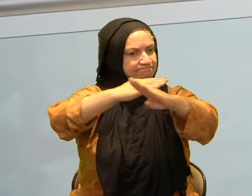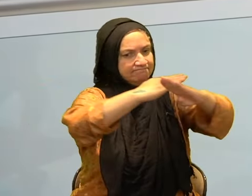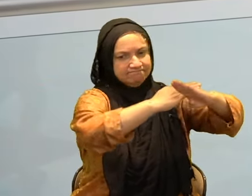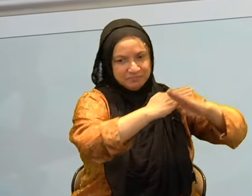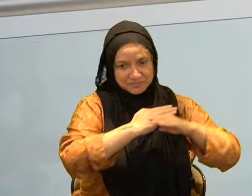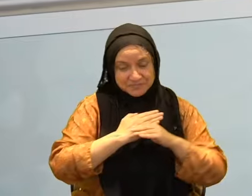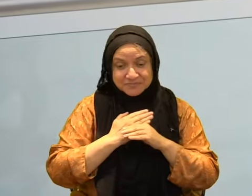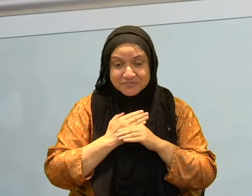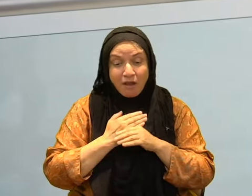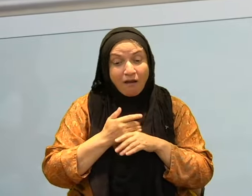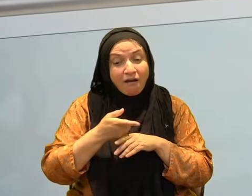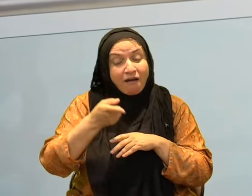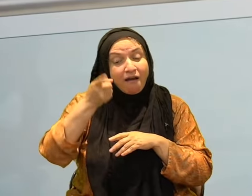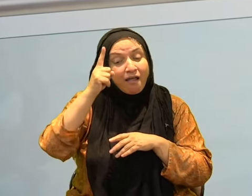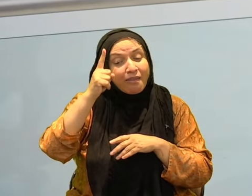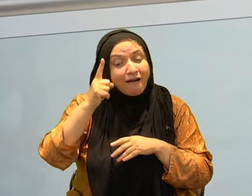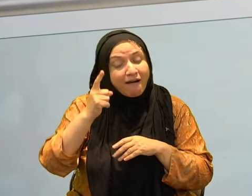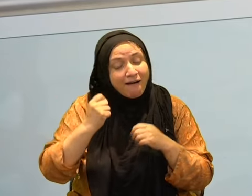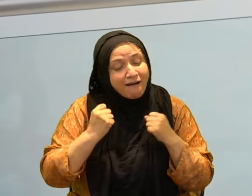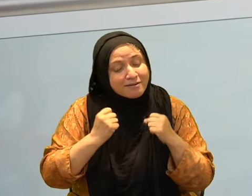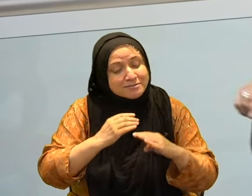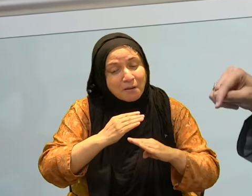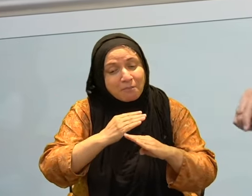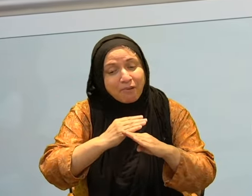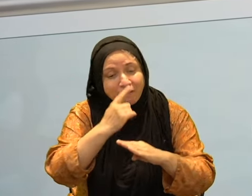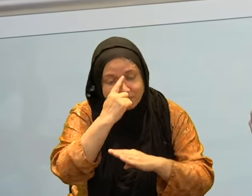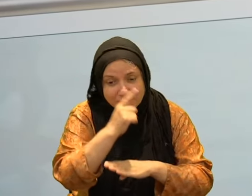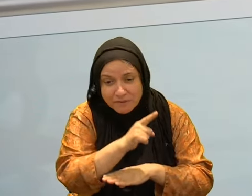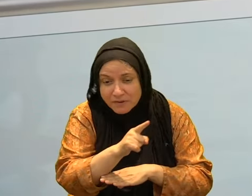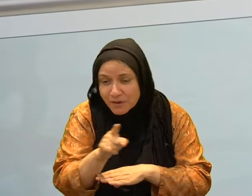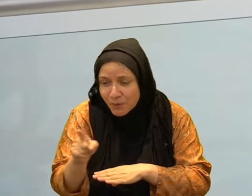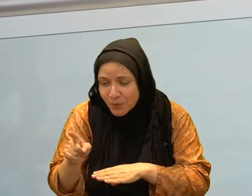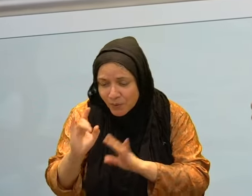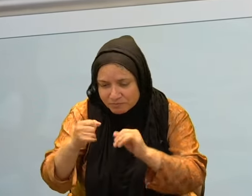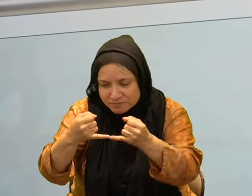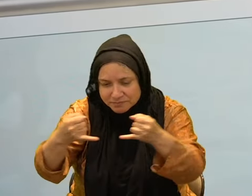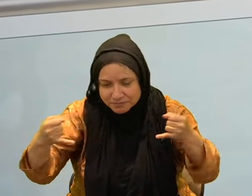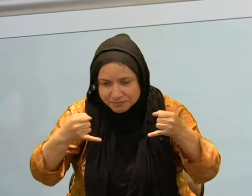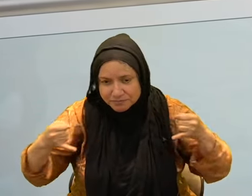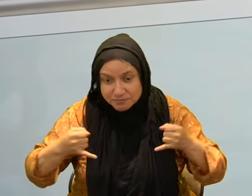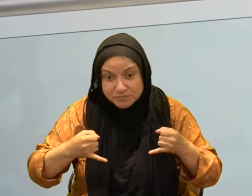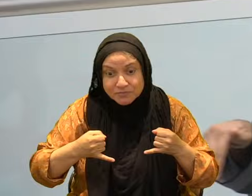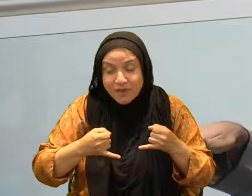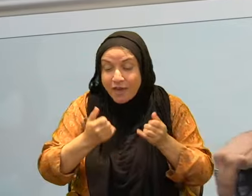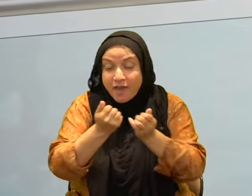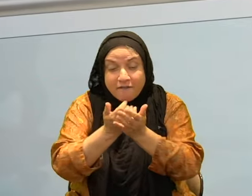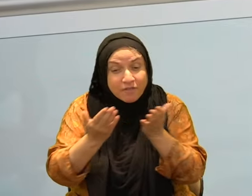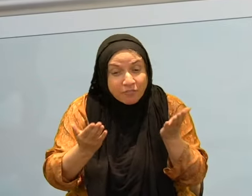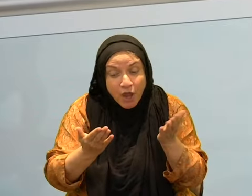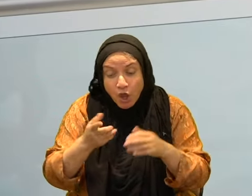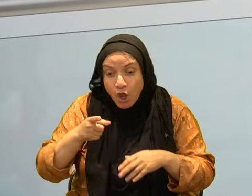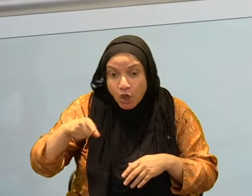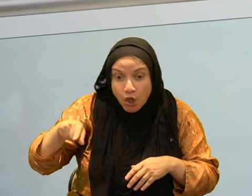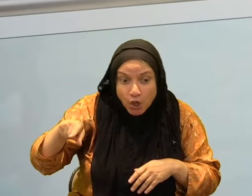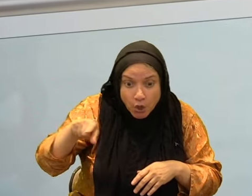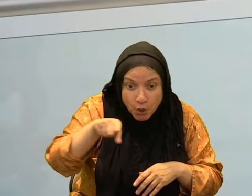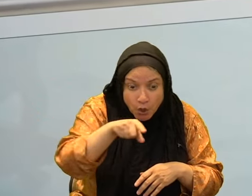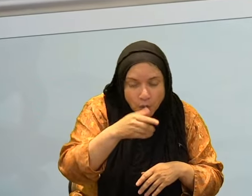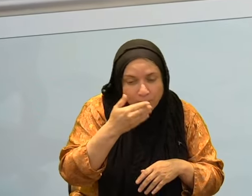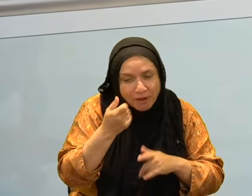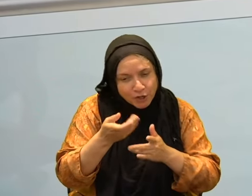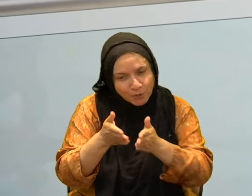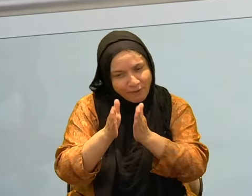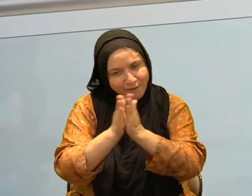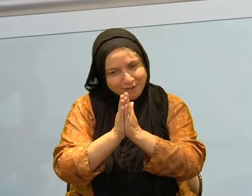are very, very clear. Every king has those boundaries, and his boundary is what he's clearly made